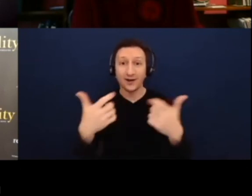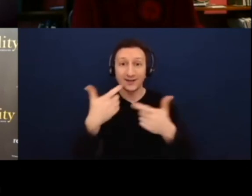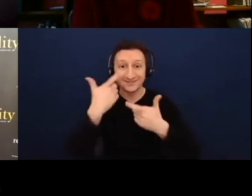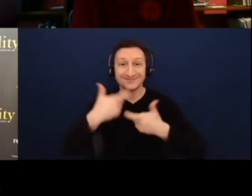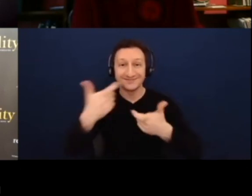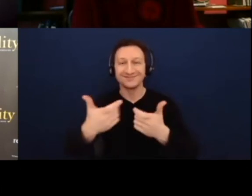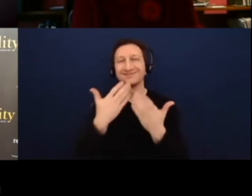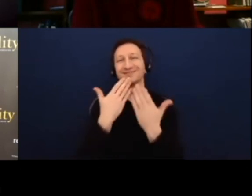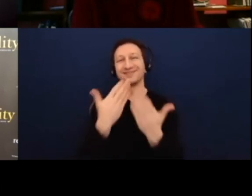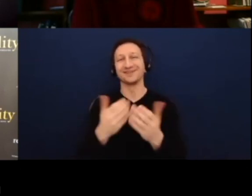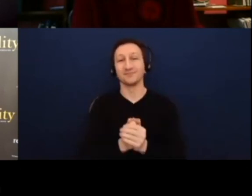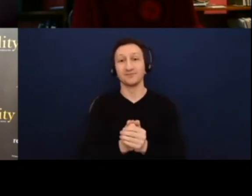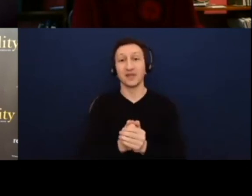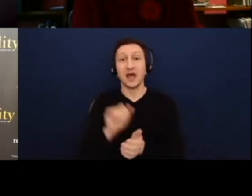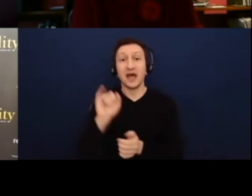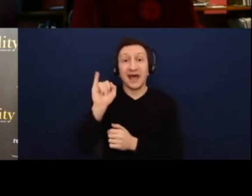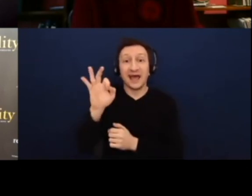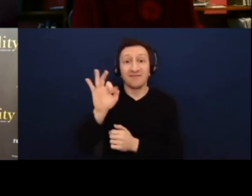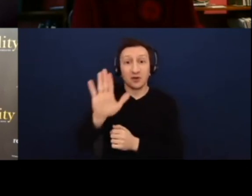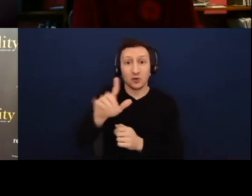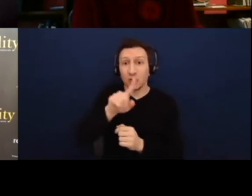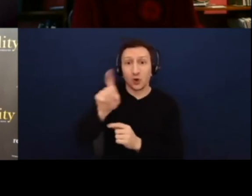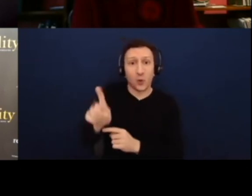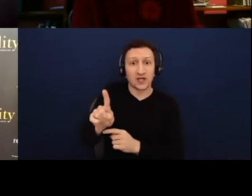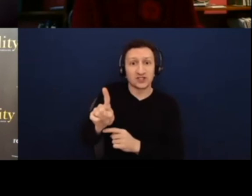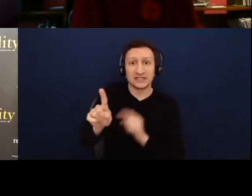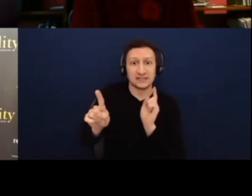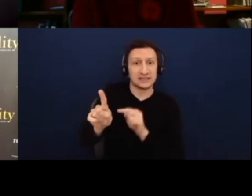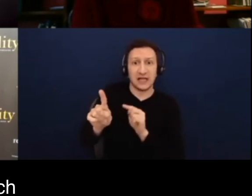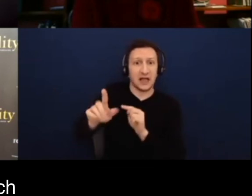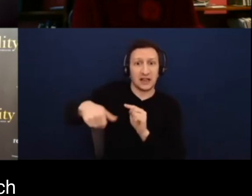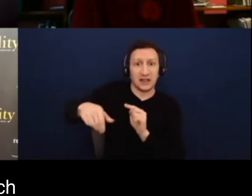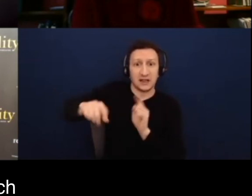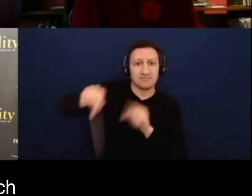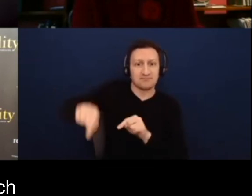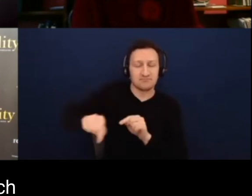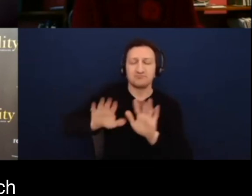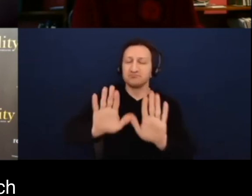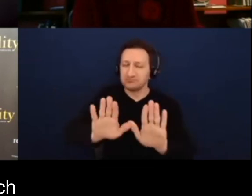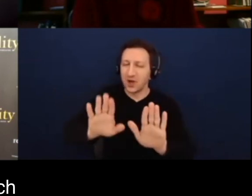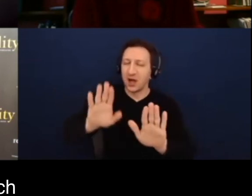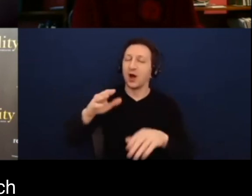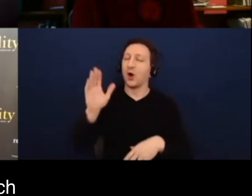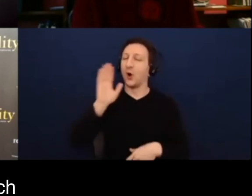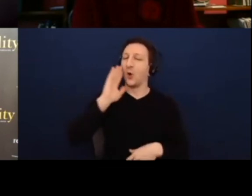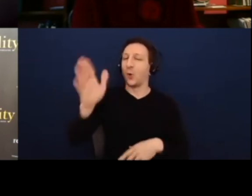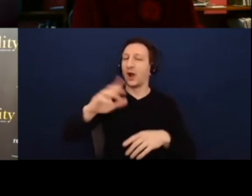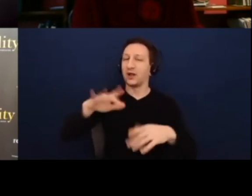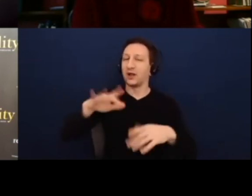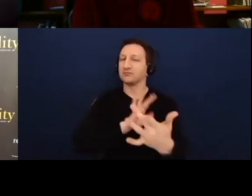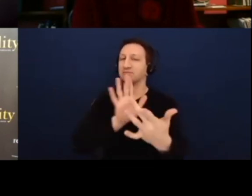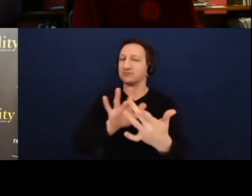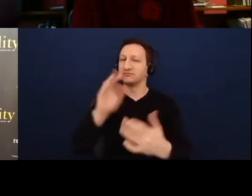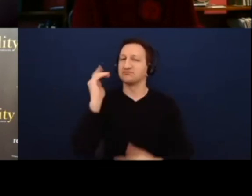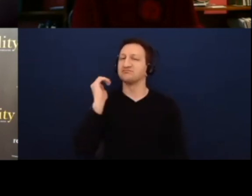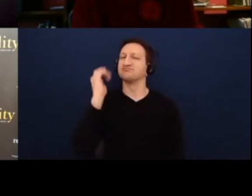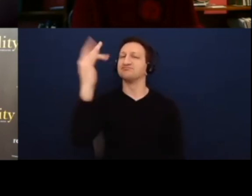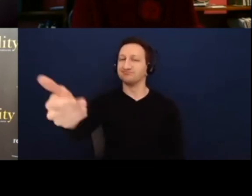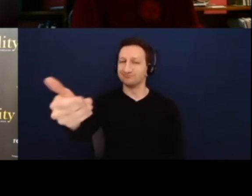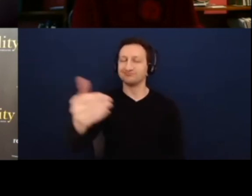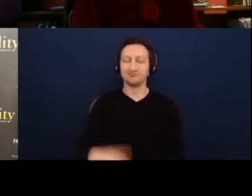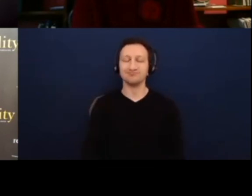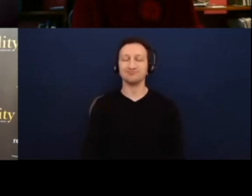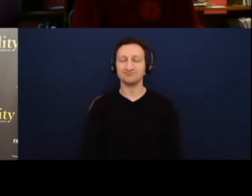a question and we didn't get to it, we will take a look at it and Michelle or someone else will reach out to you with the answer. So we will